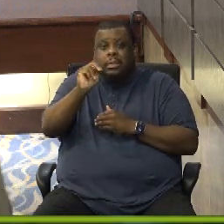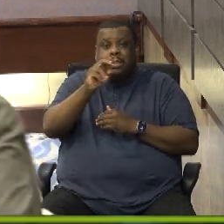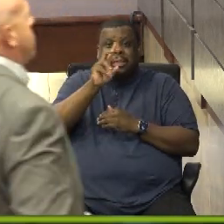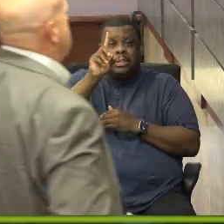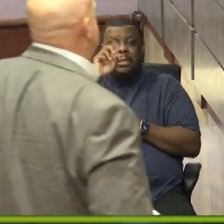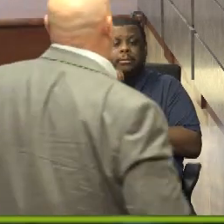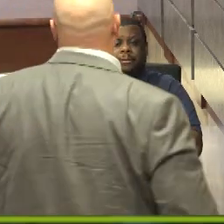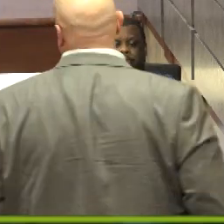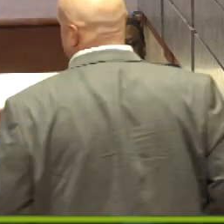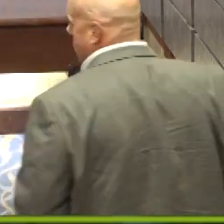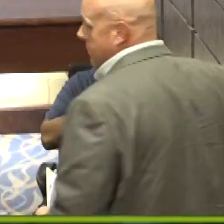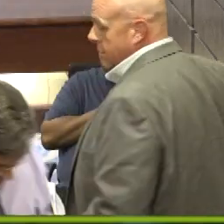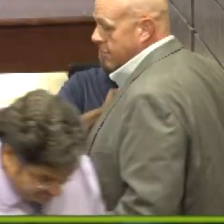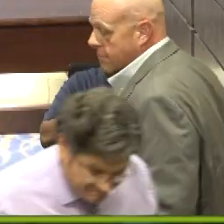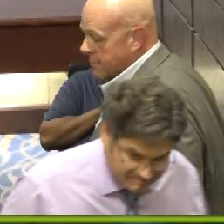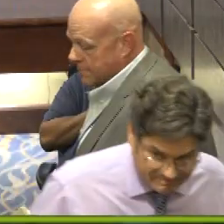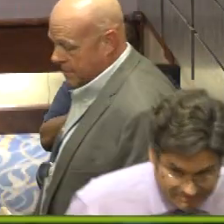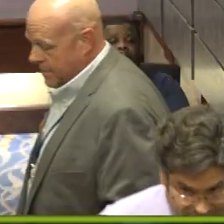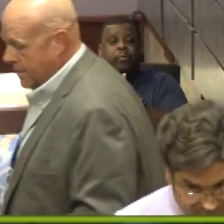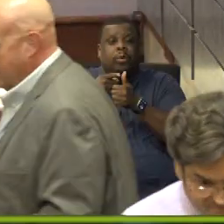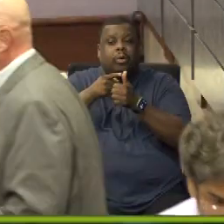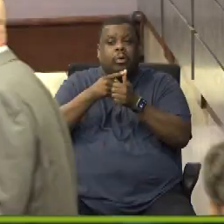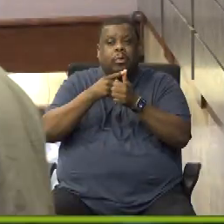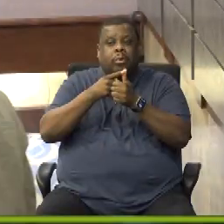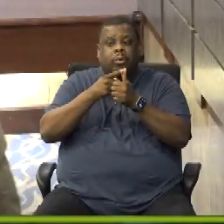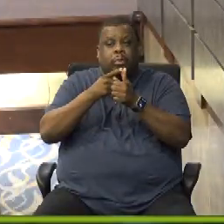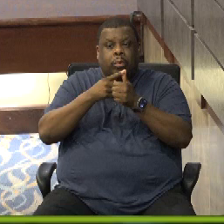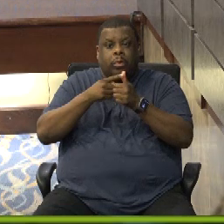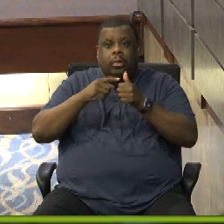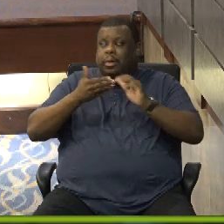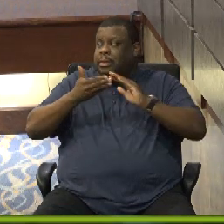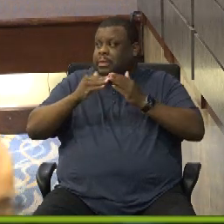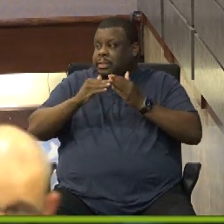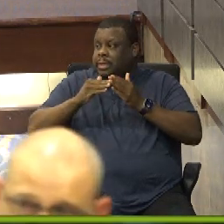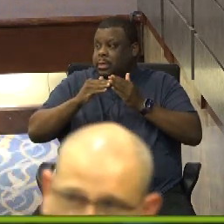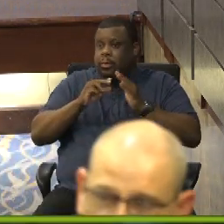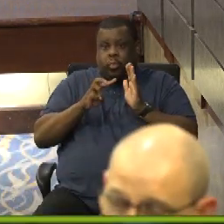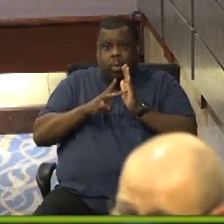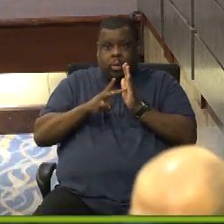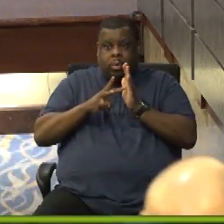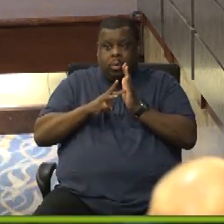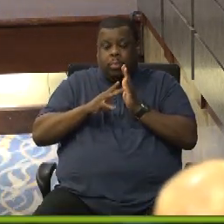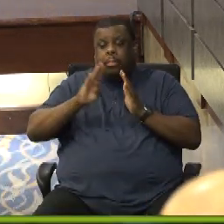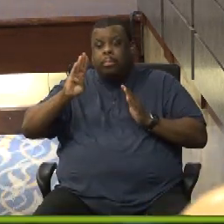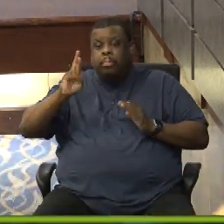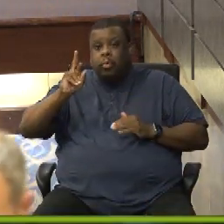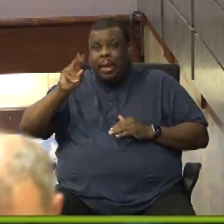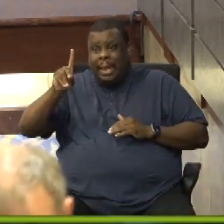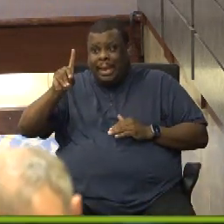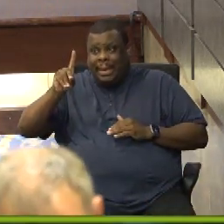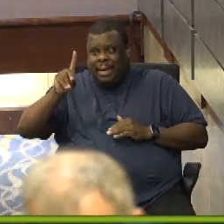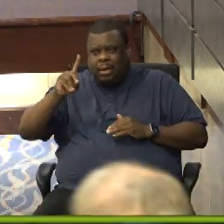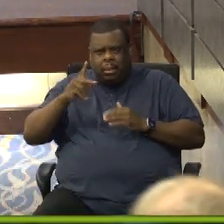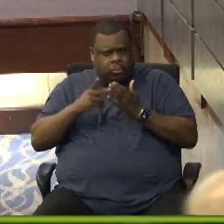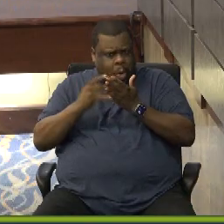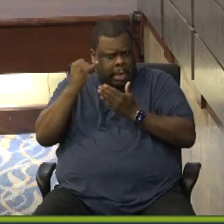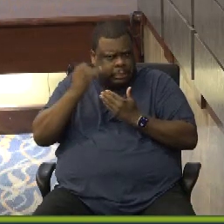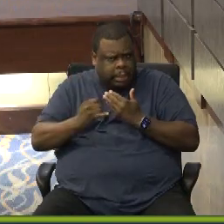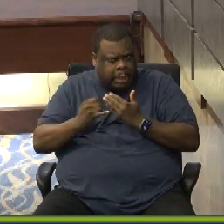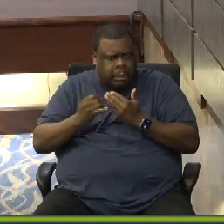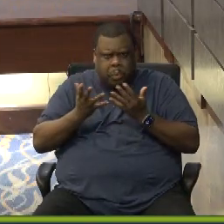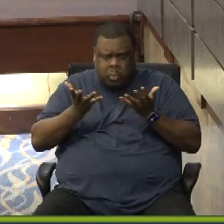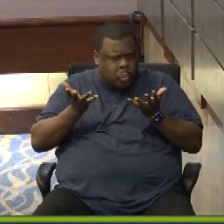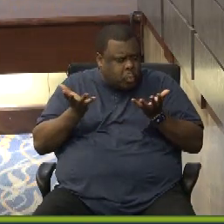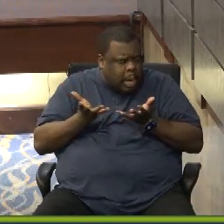session? Work session is the discussion of the City of Waco branding project, and Monica Settlemeyer and representatives from